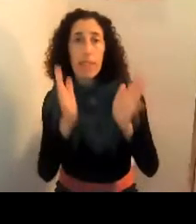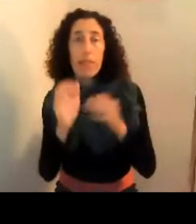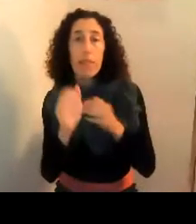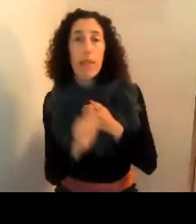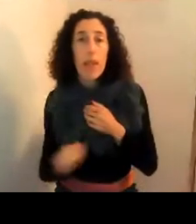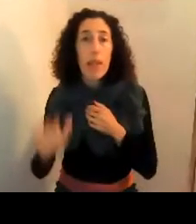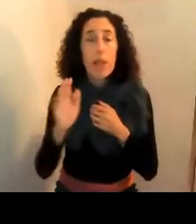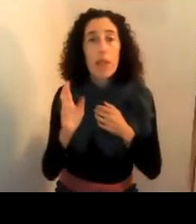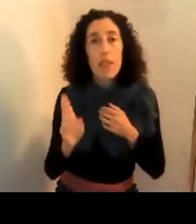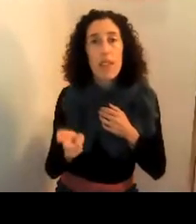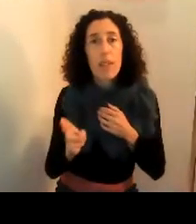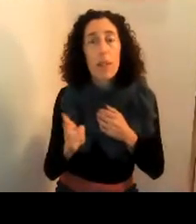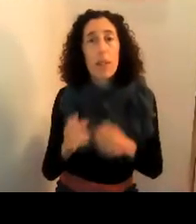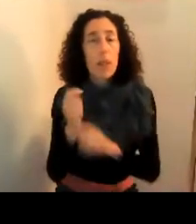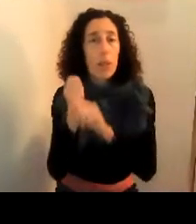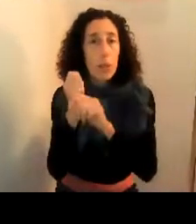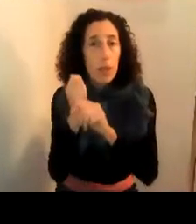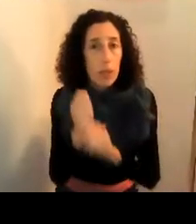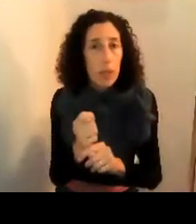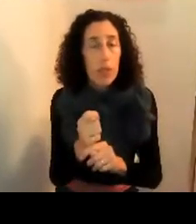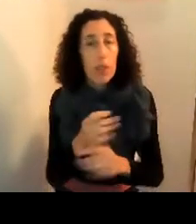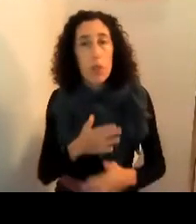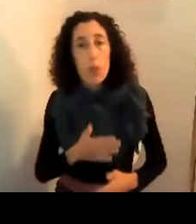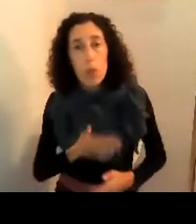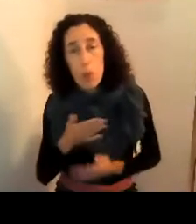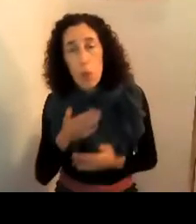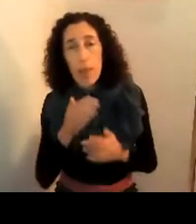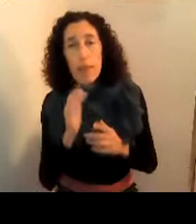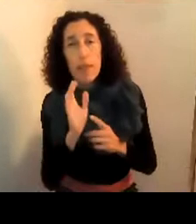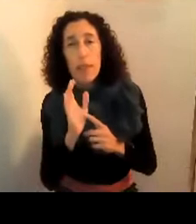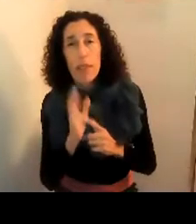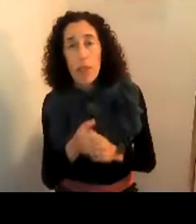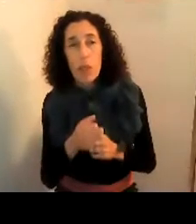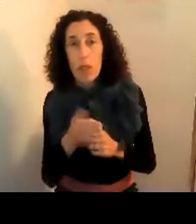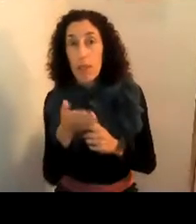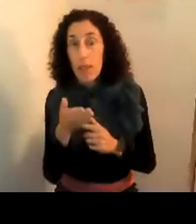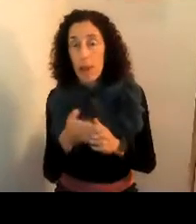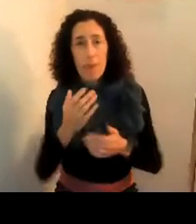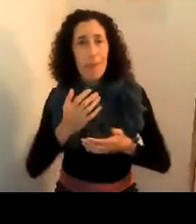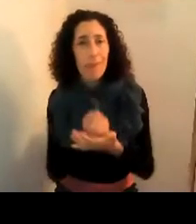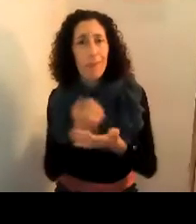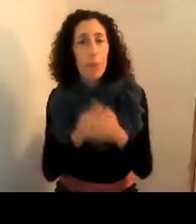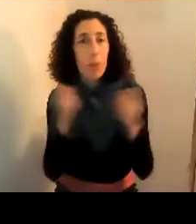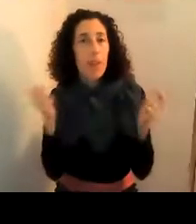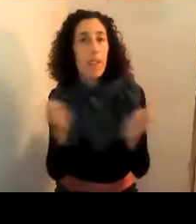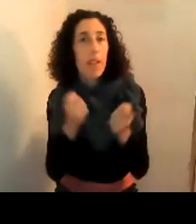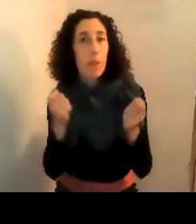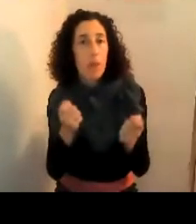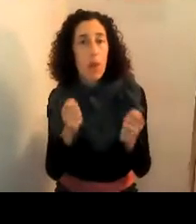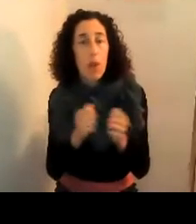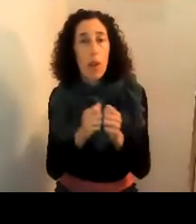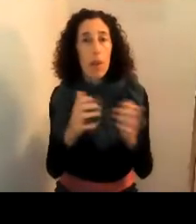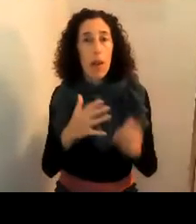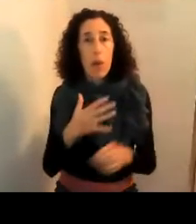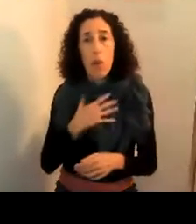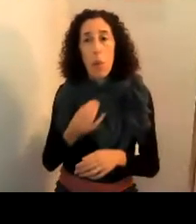being able to celebrate that and find connections within our community, I think is a really powerful form